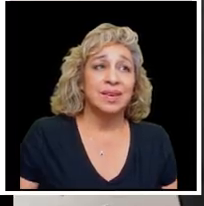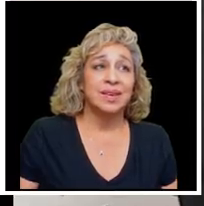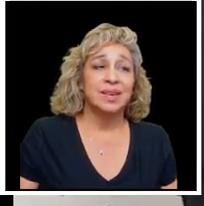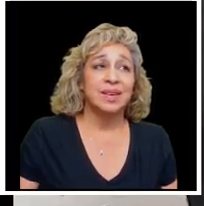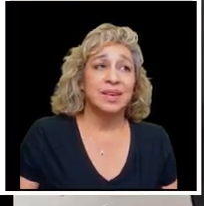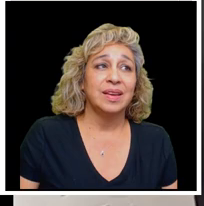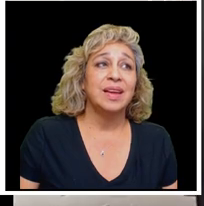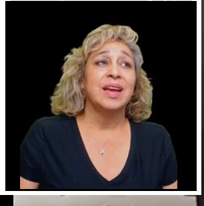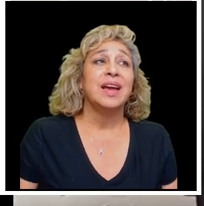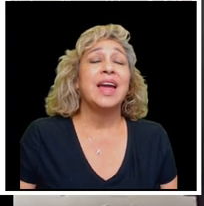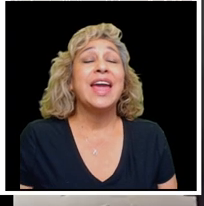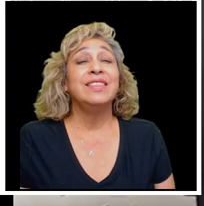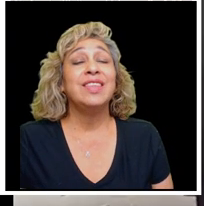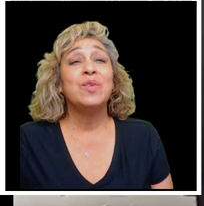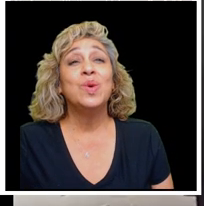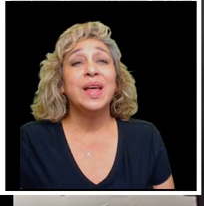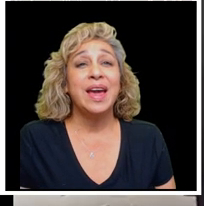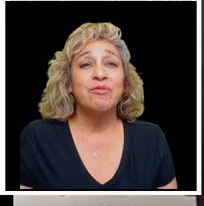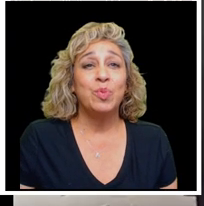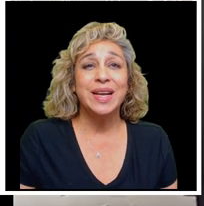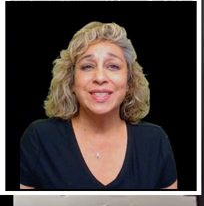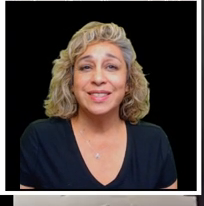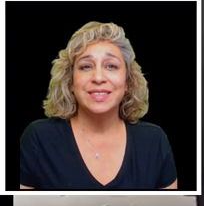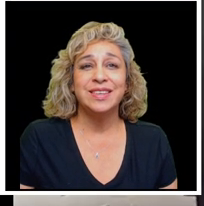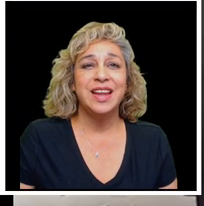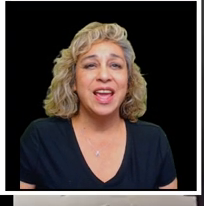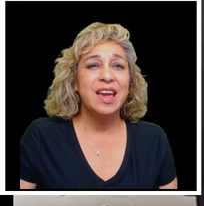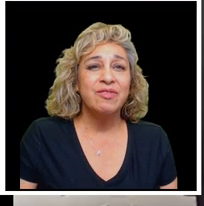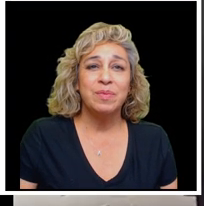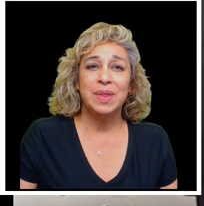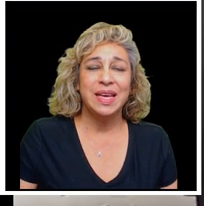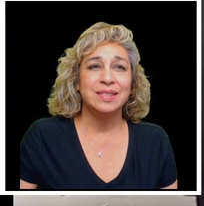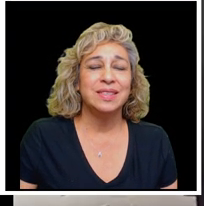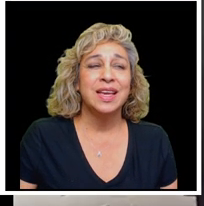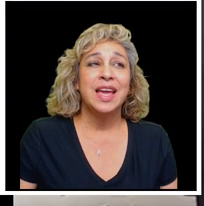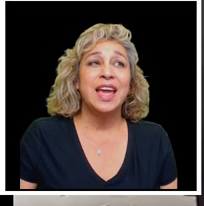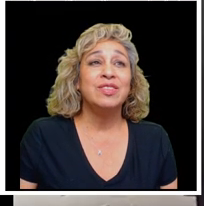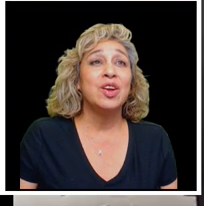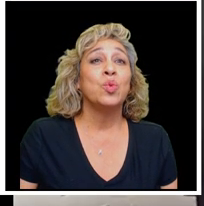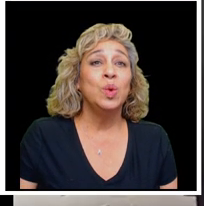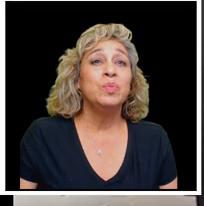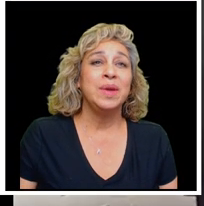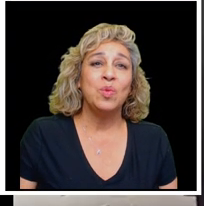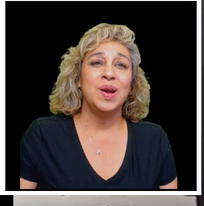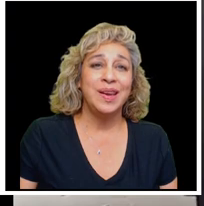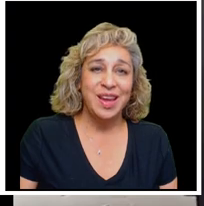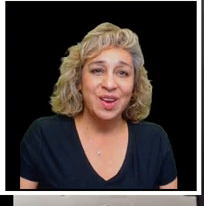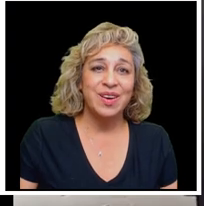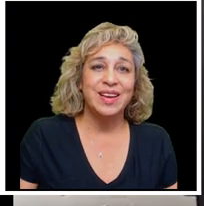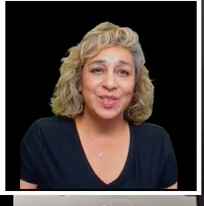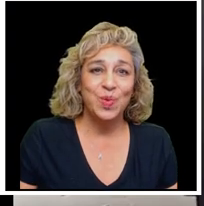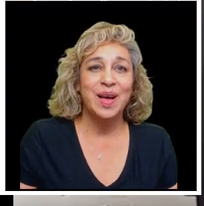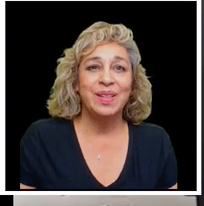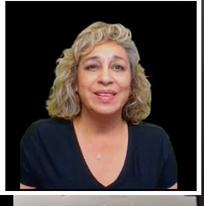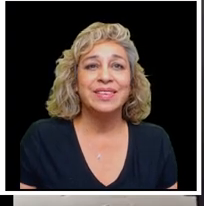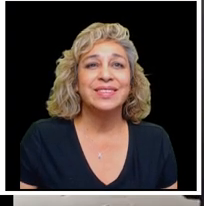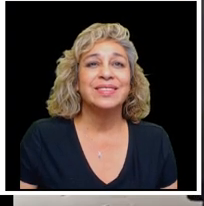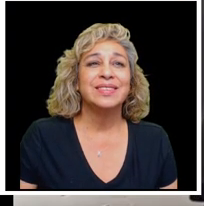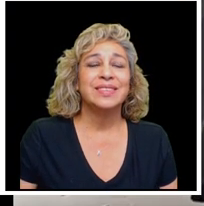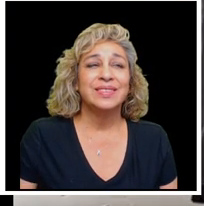and they will have branches in every place and there will be one here as